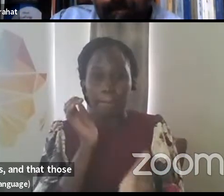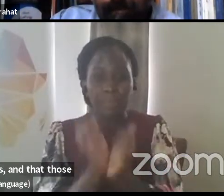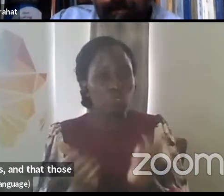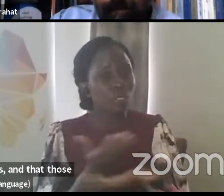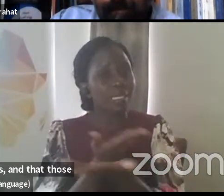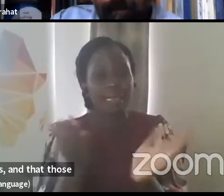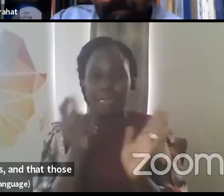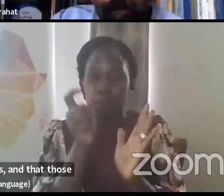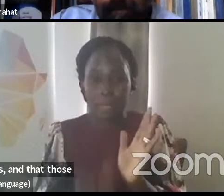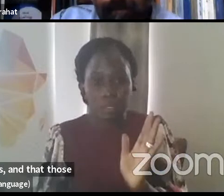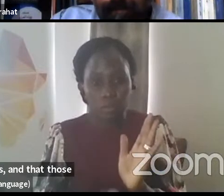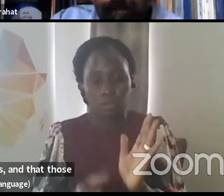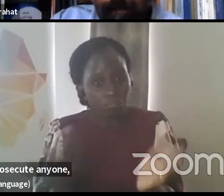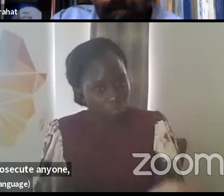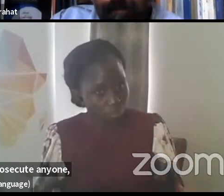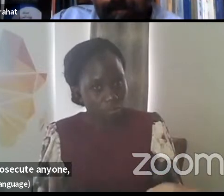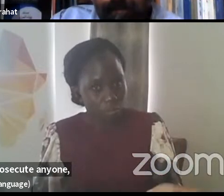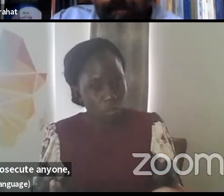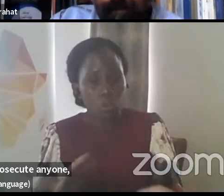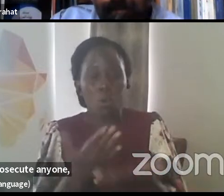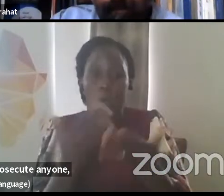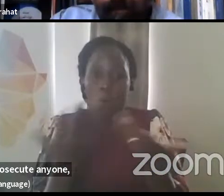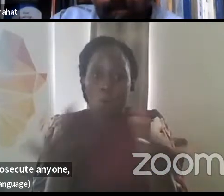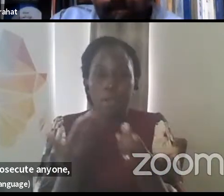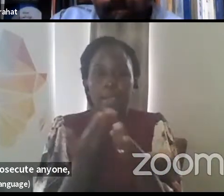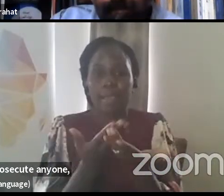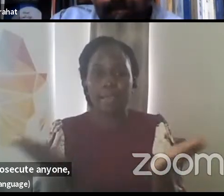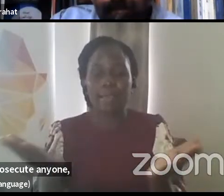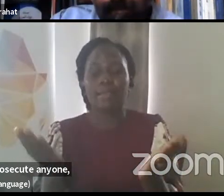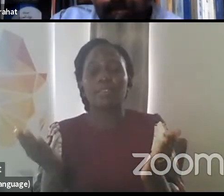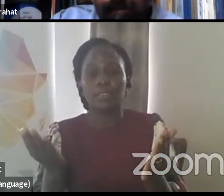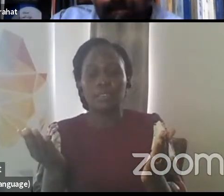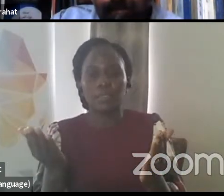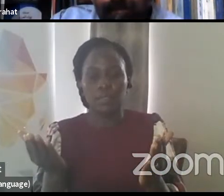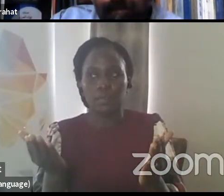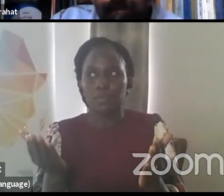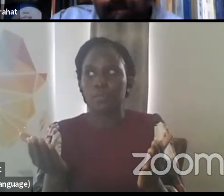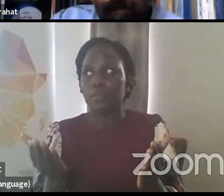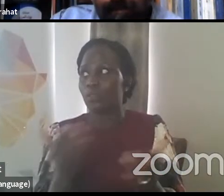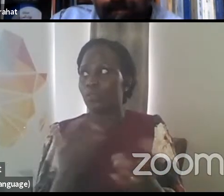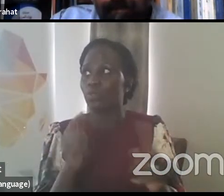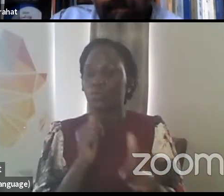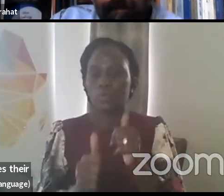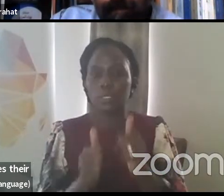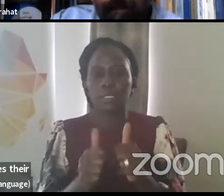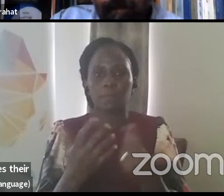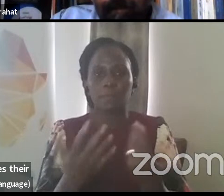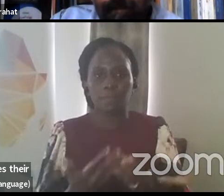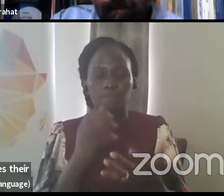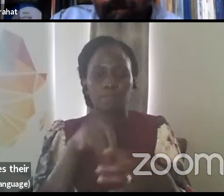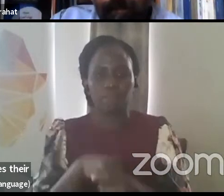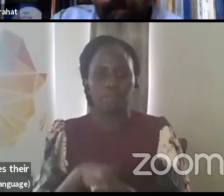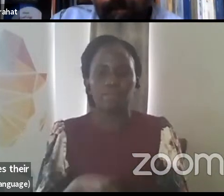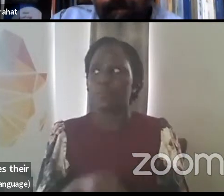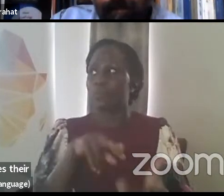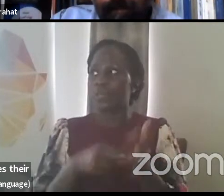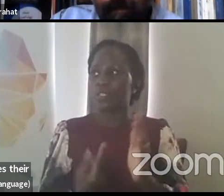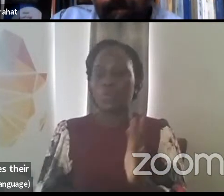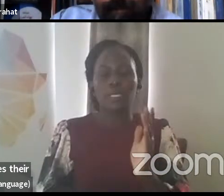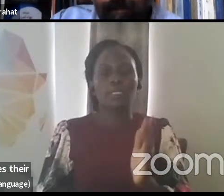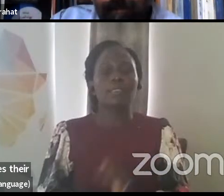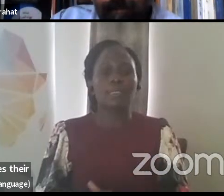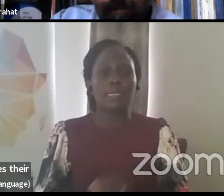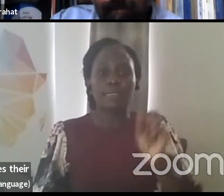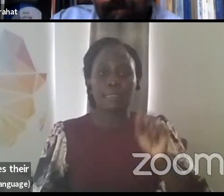or any person that shares their opinion. So yes, on a